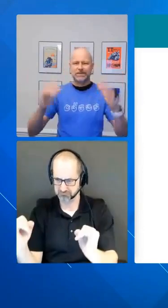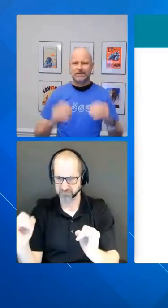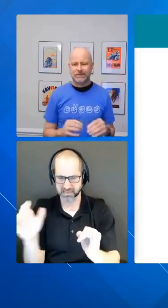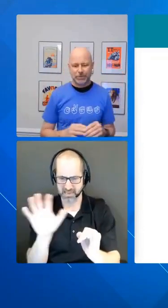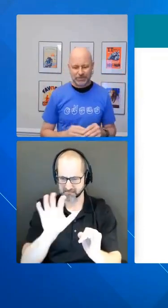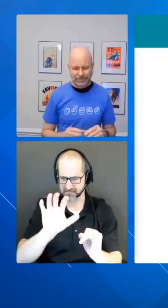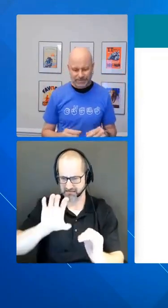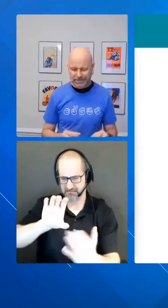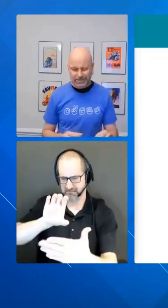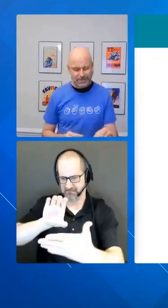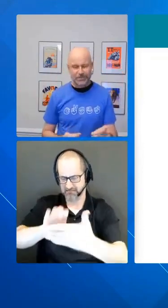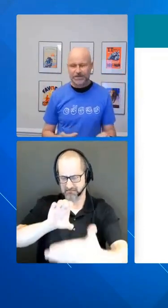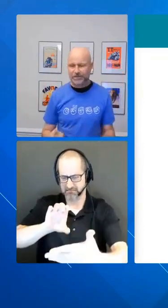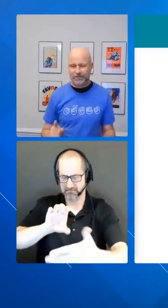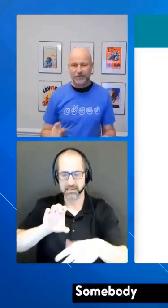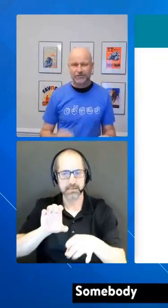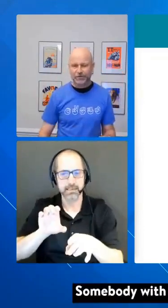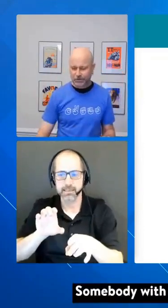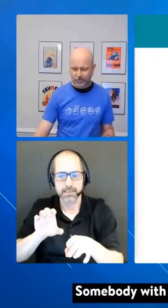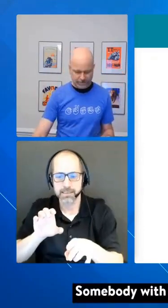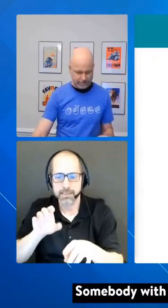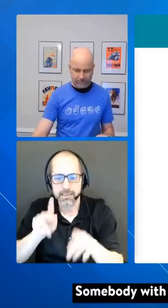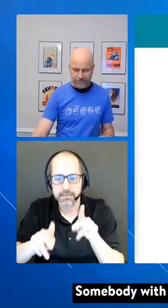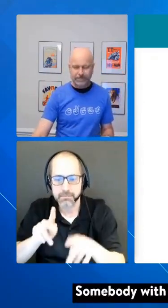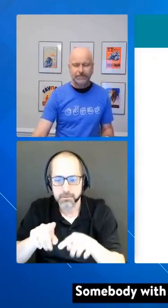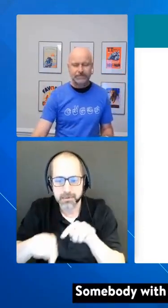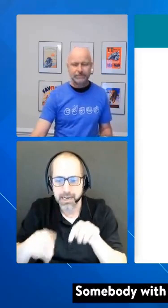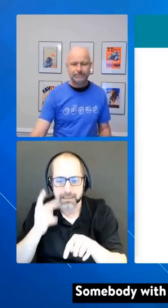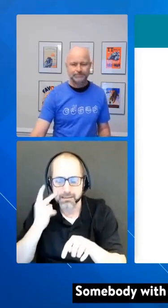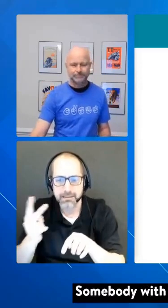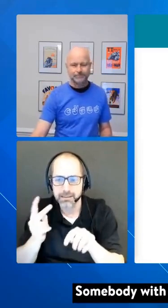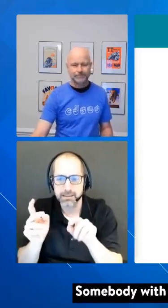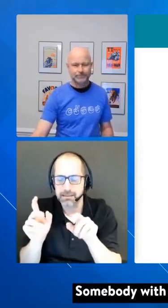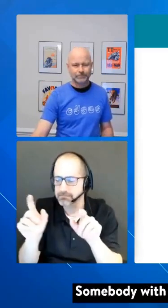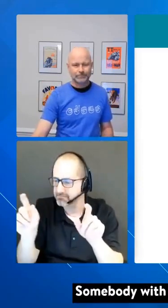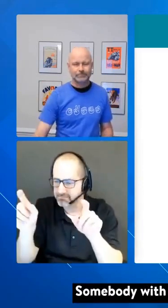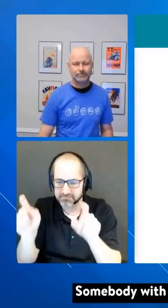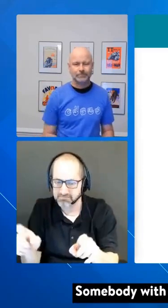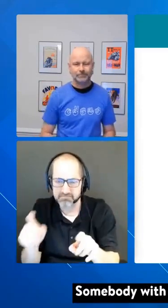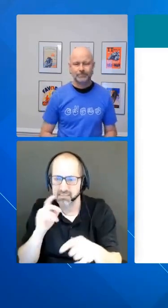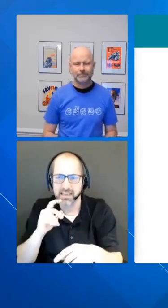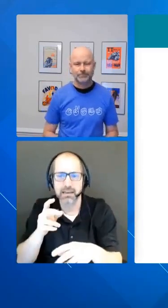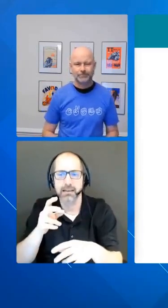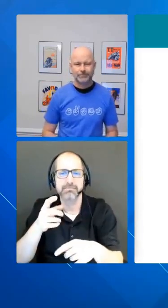spacing out. Somebody with dyslexia can make that very, very hard for them to read.